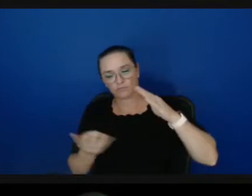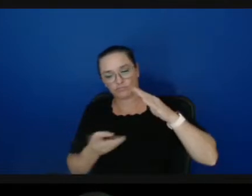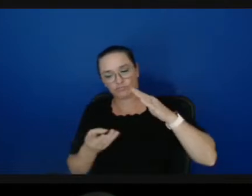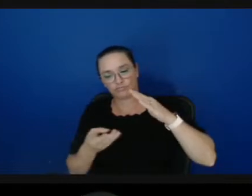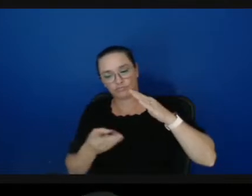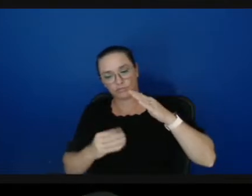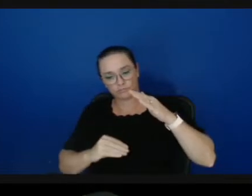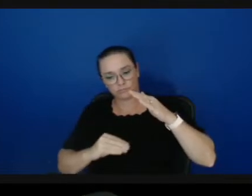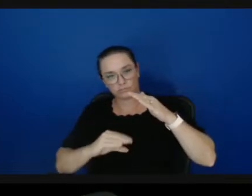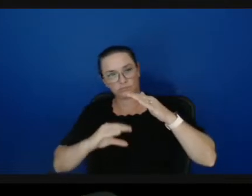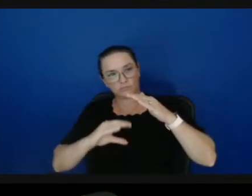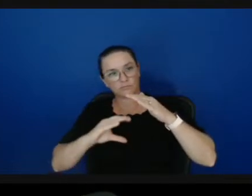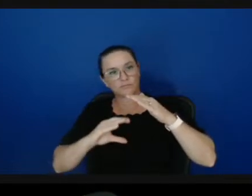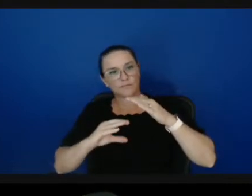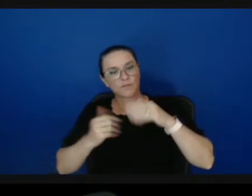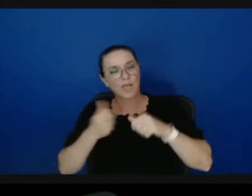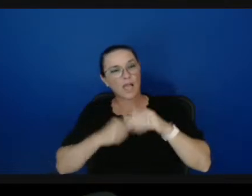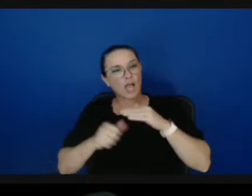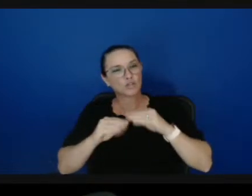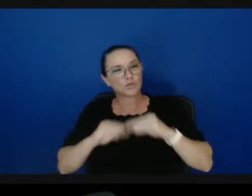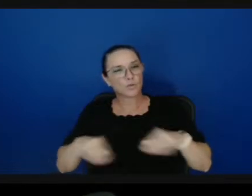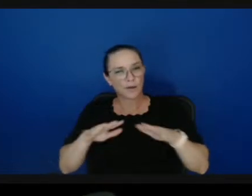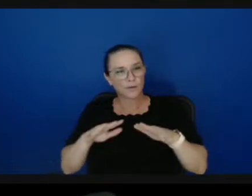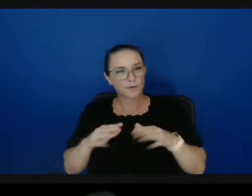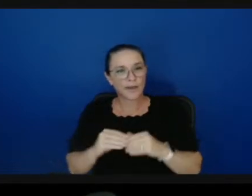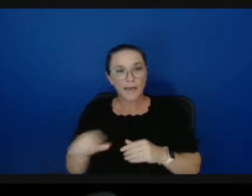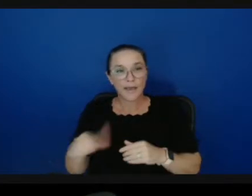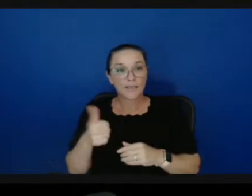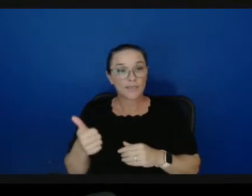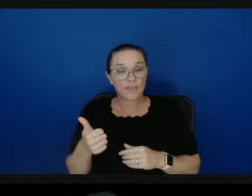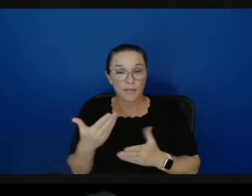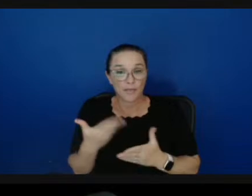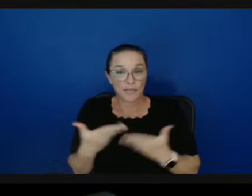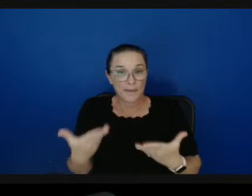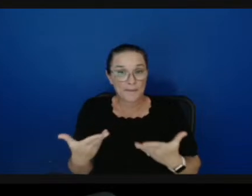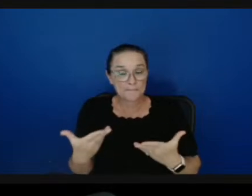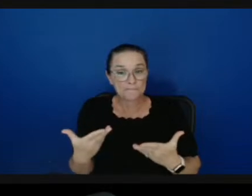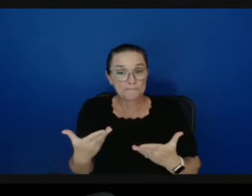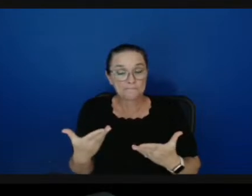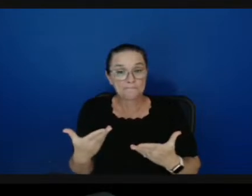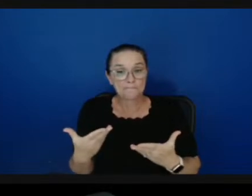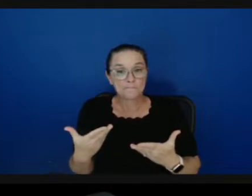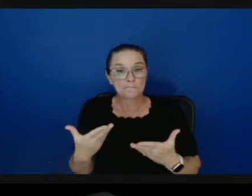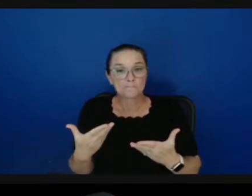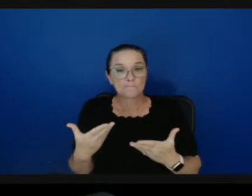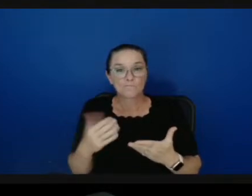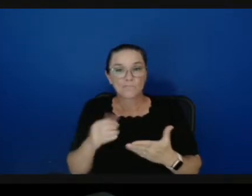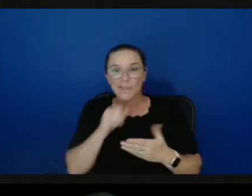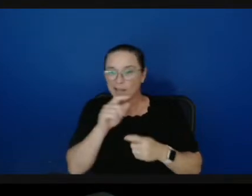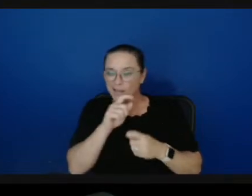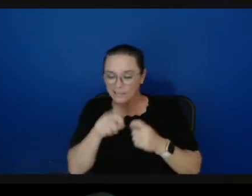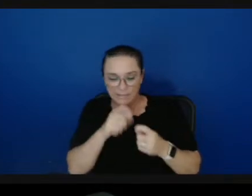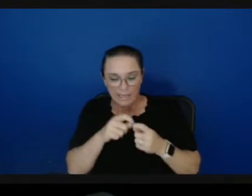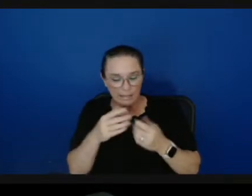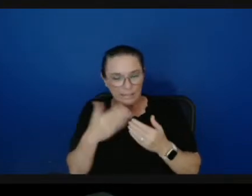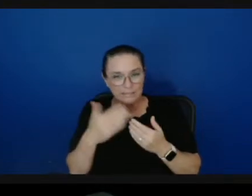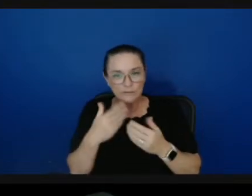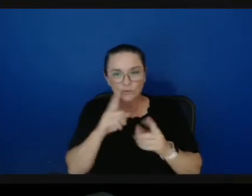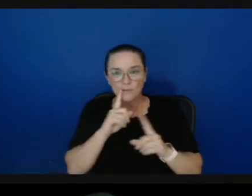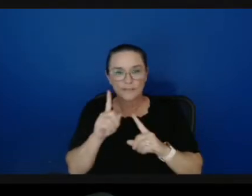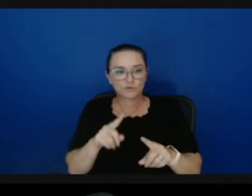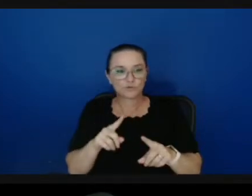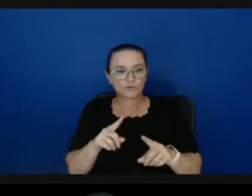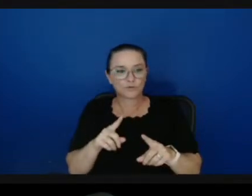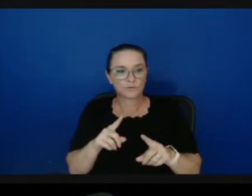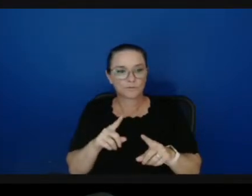and so the other factor here, which is not exactly easy to answer, is